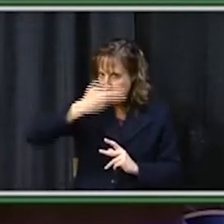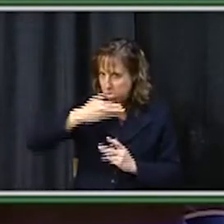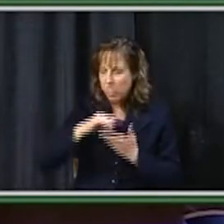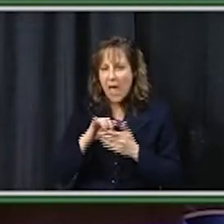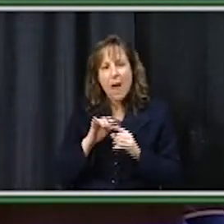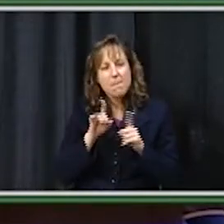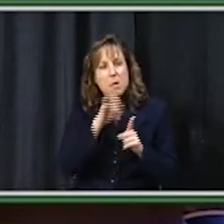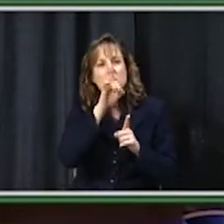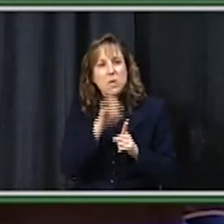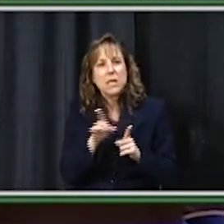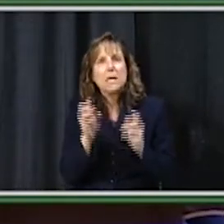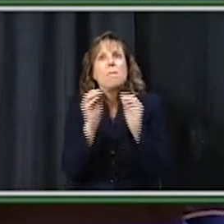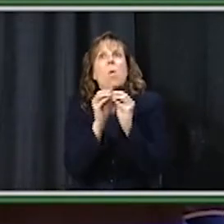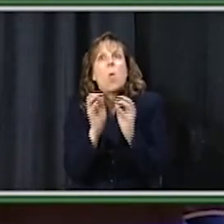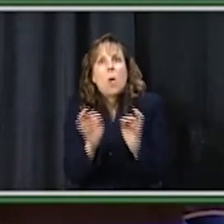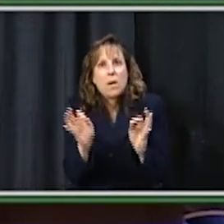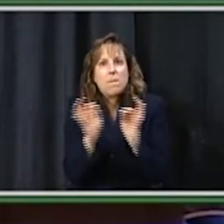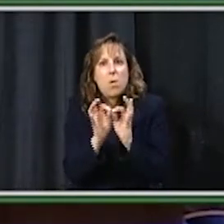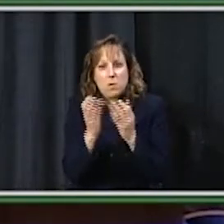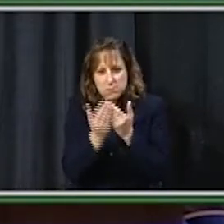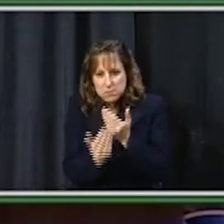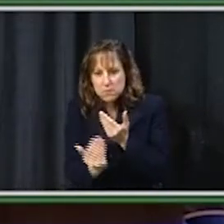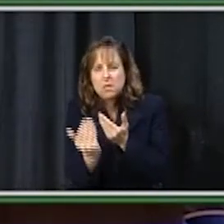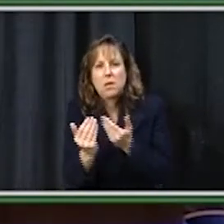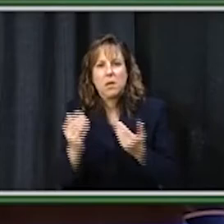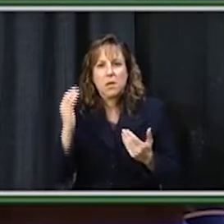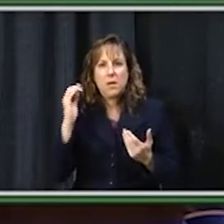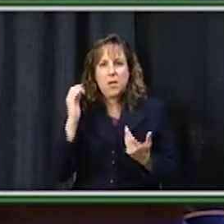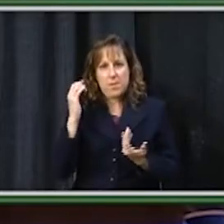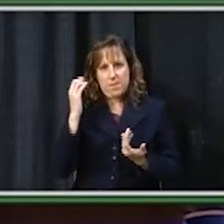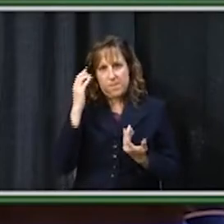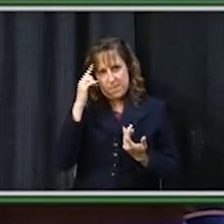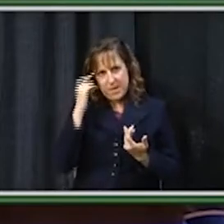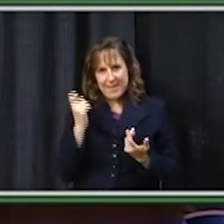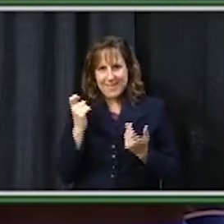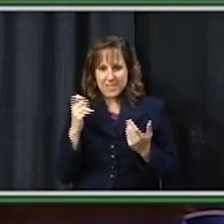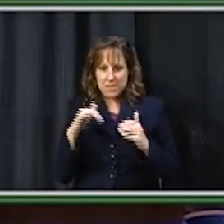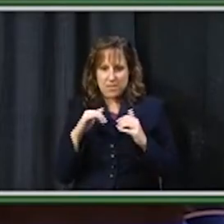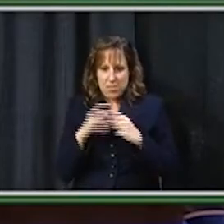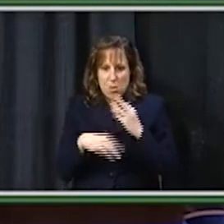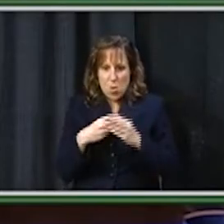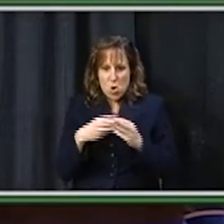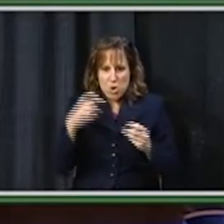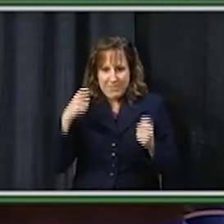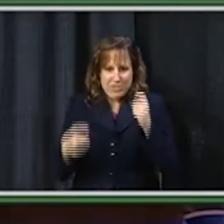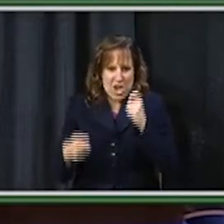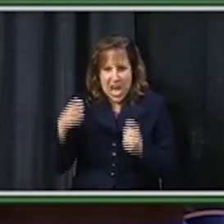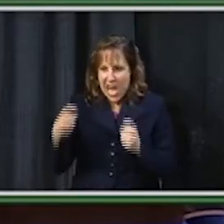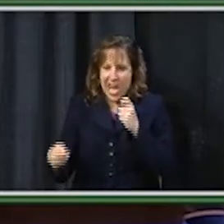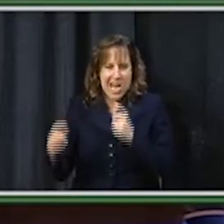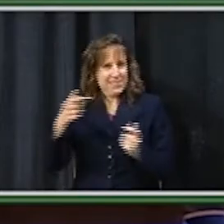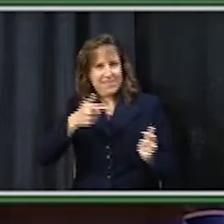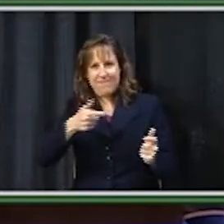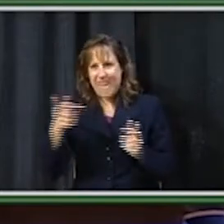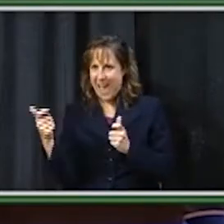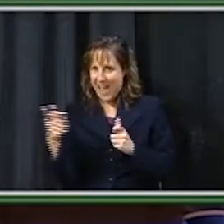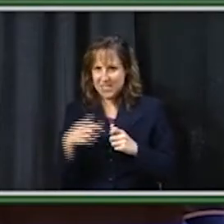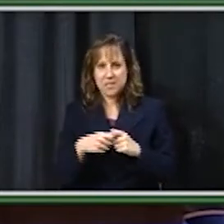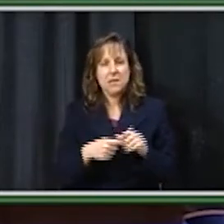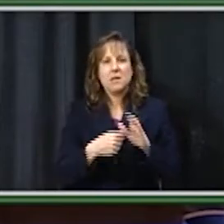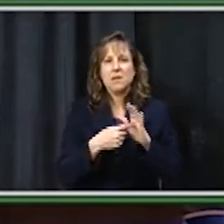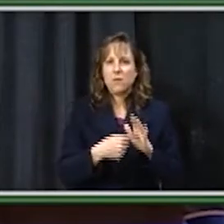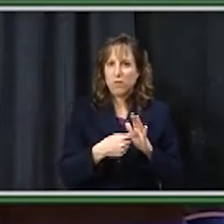more essential in the future because the pace of change in our world is not slowing down. For